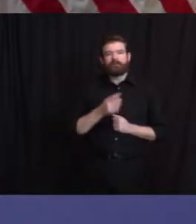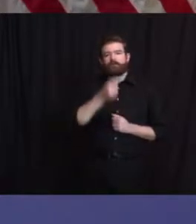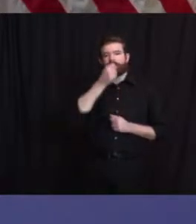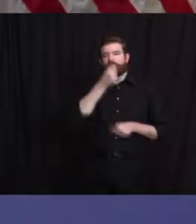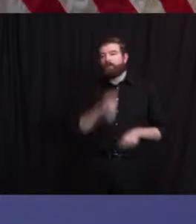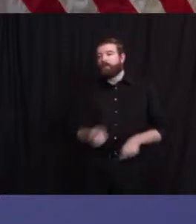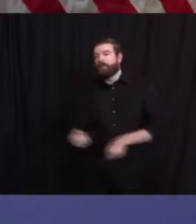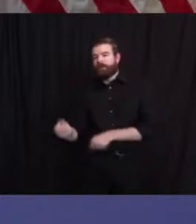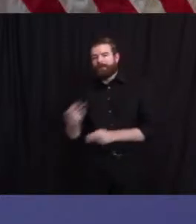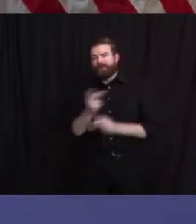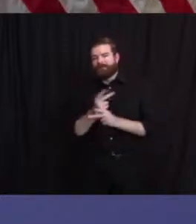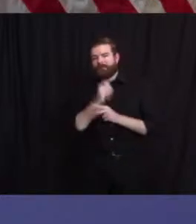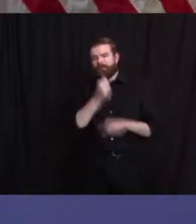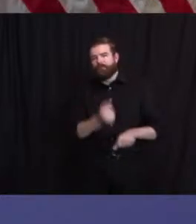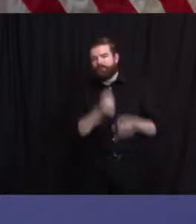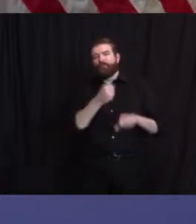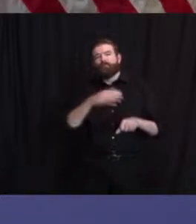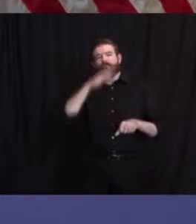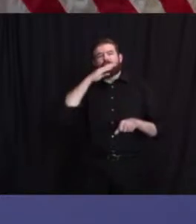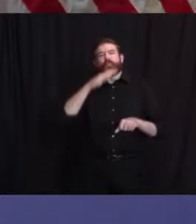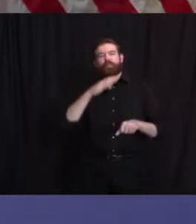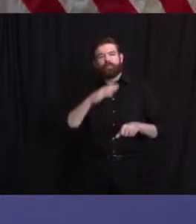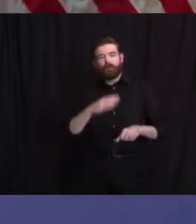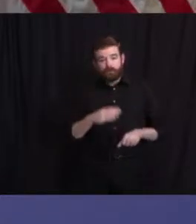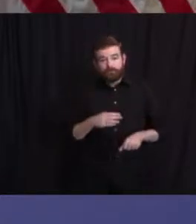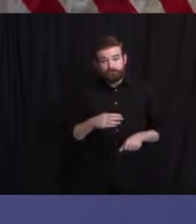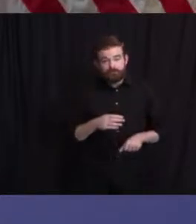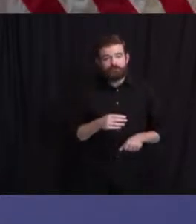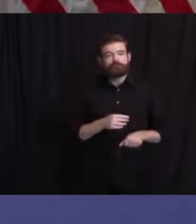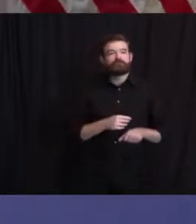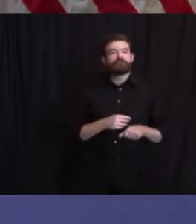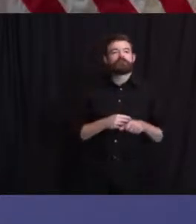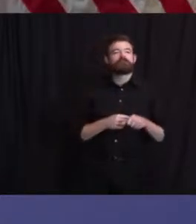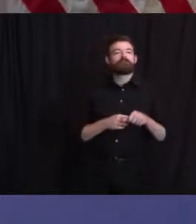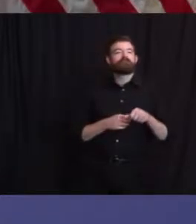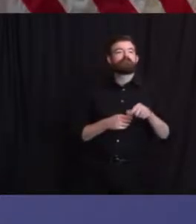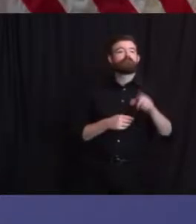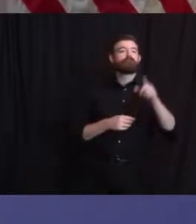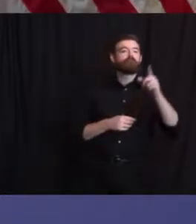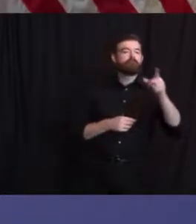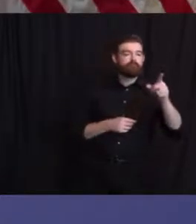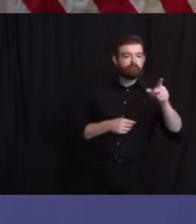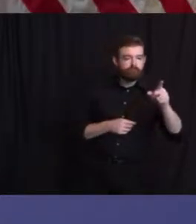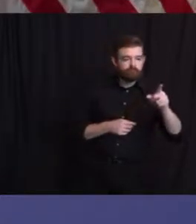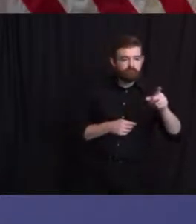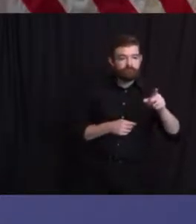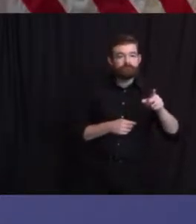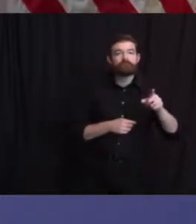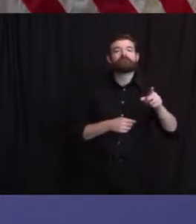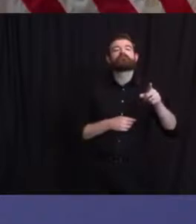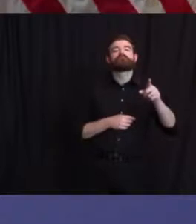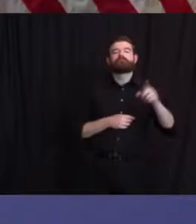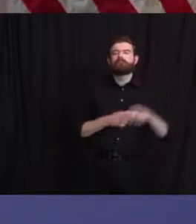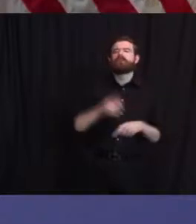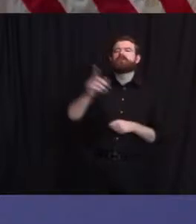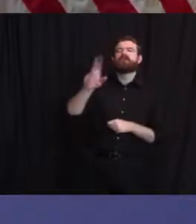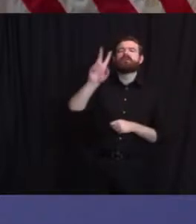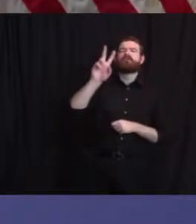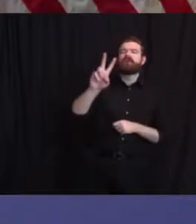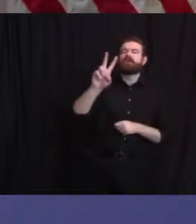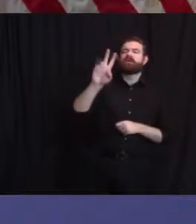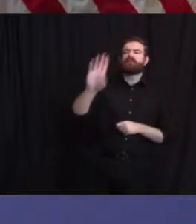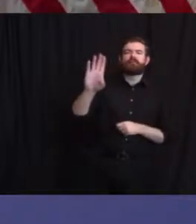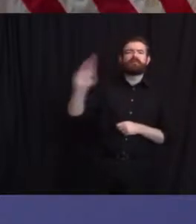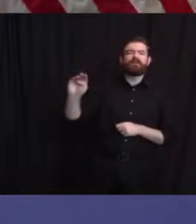concerns on vote-by-mail elections, given that 19% of the ballots in Patterson have been rejected, And do you think that undermines the faith in the election